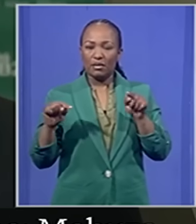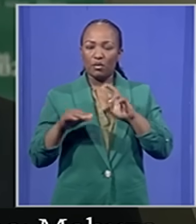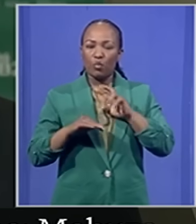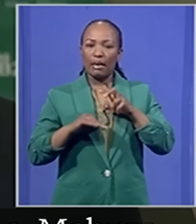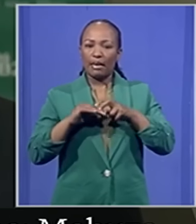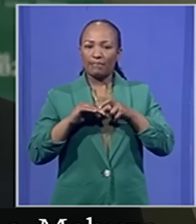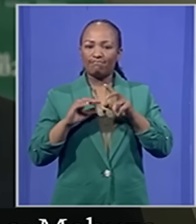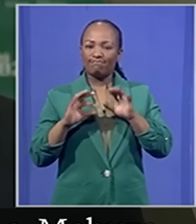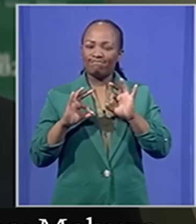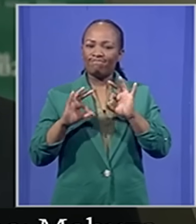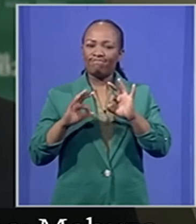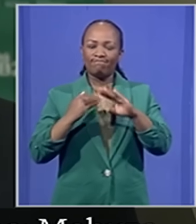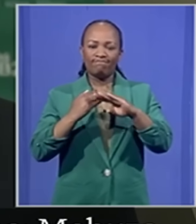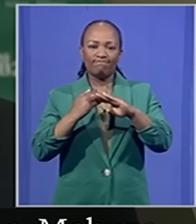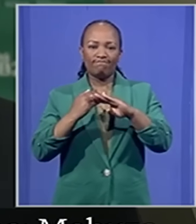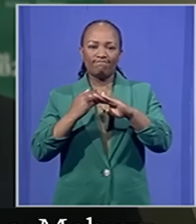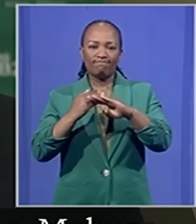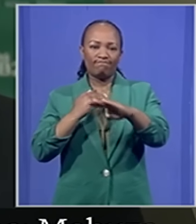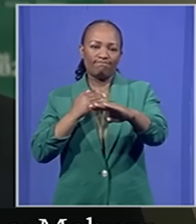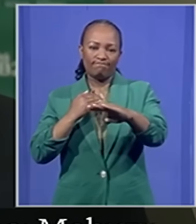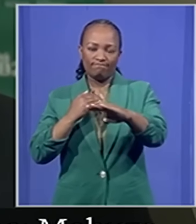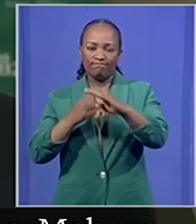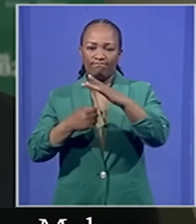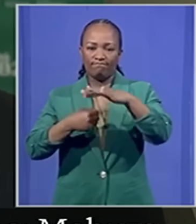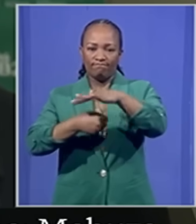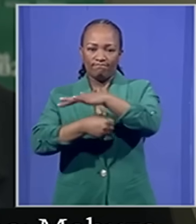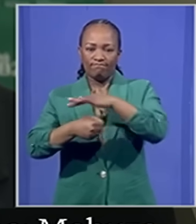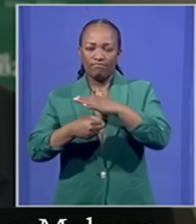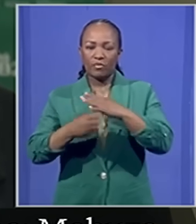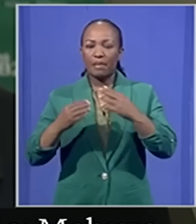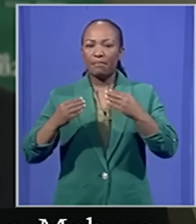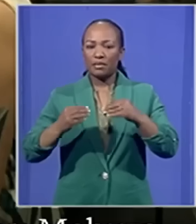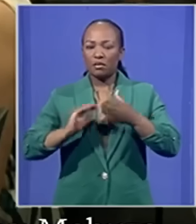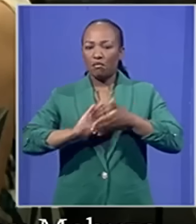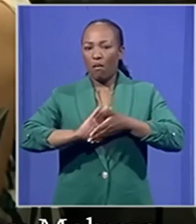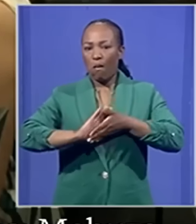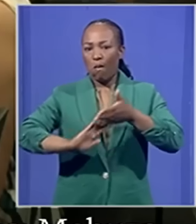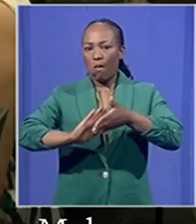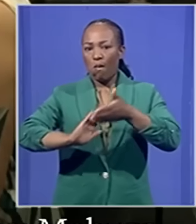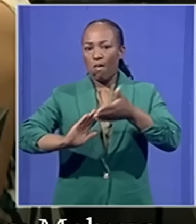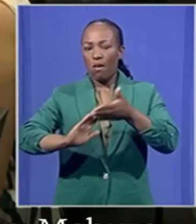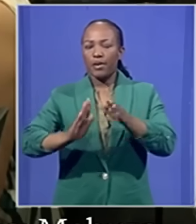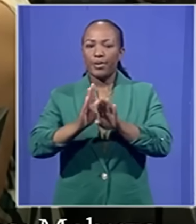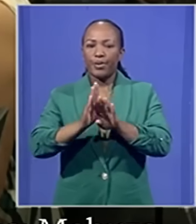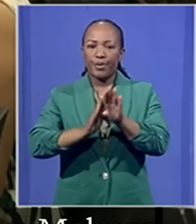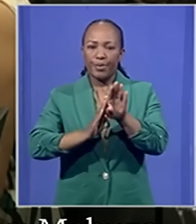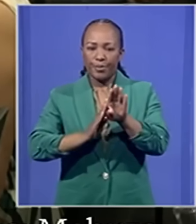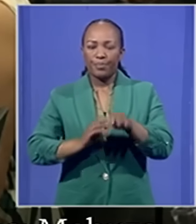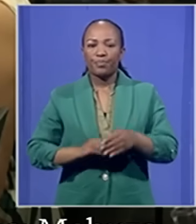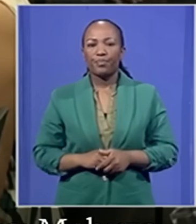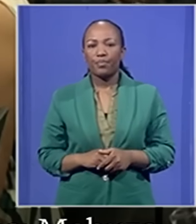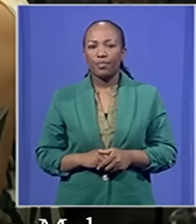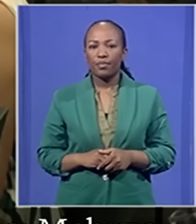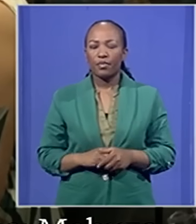and predictable environment in order for business to thrive. Kopano eno e latela e atlegileng ya